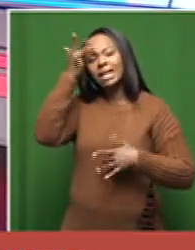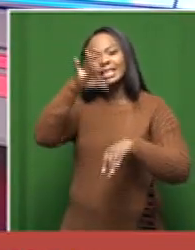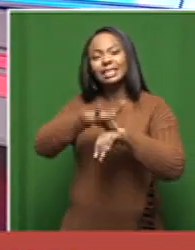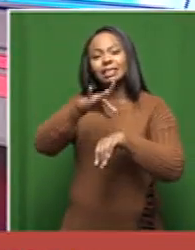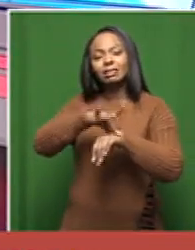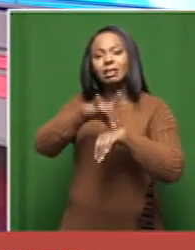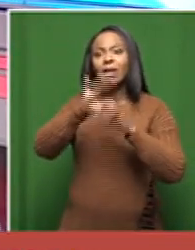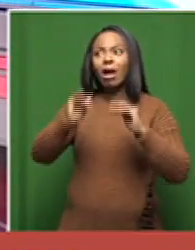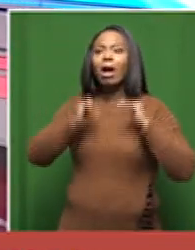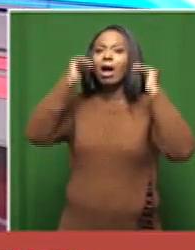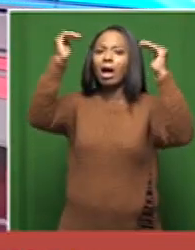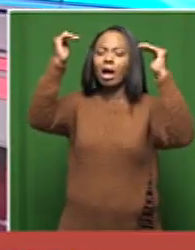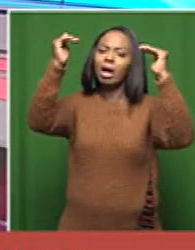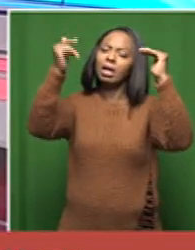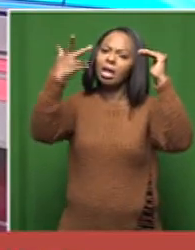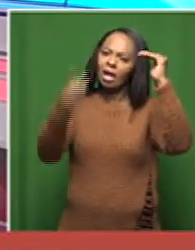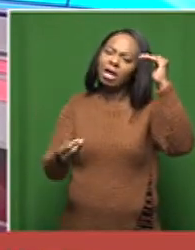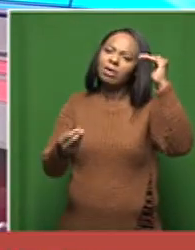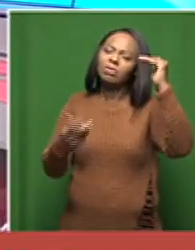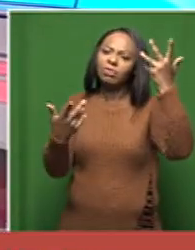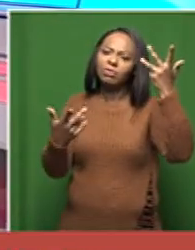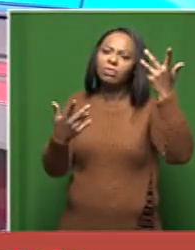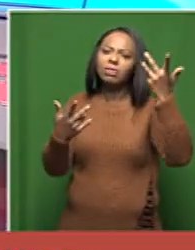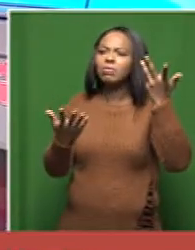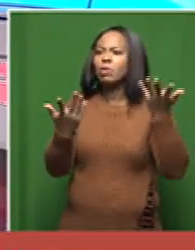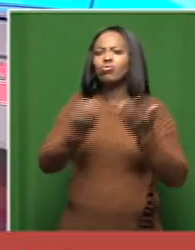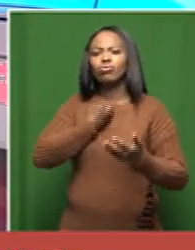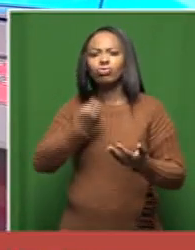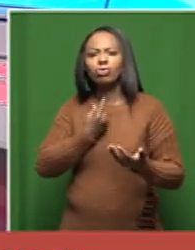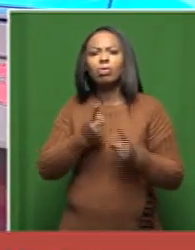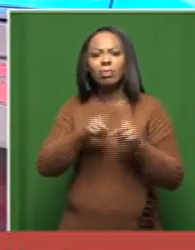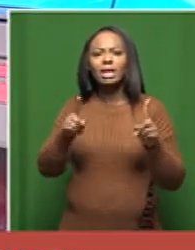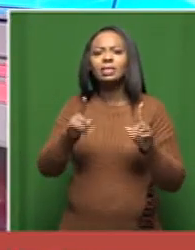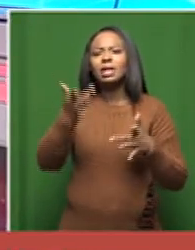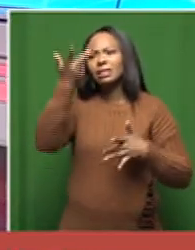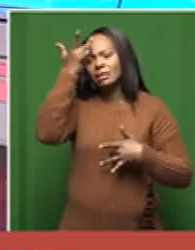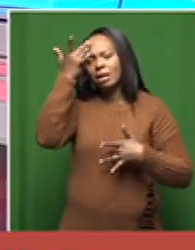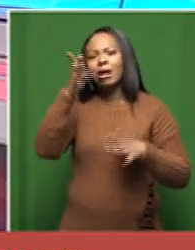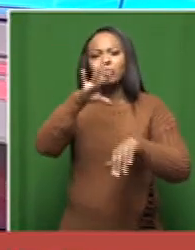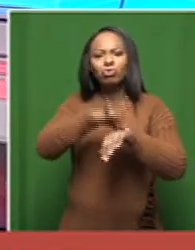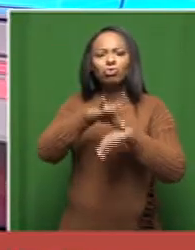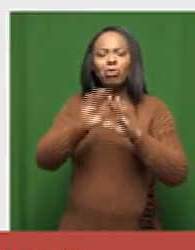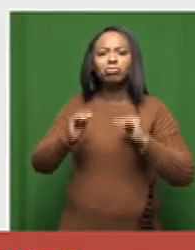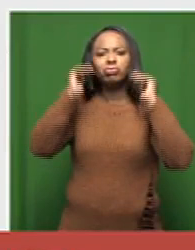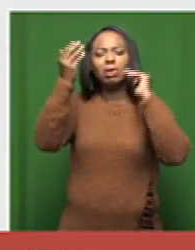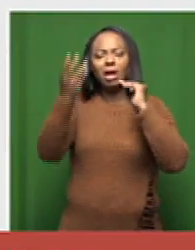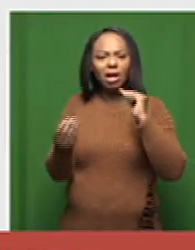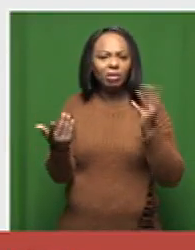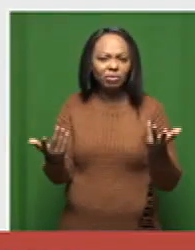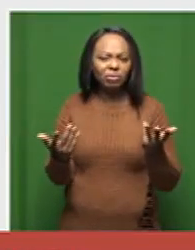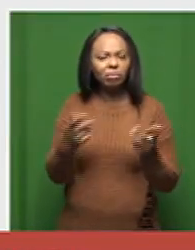of a certain age. So we've done the clinical assessment, what we call the